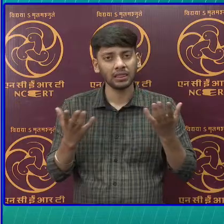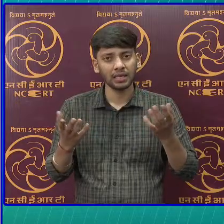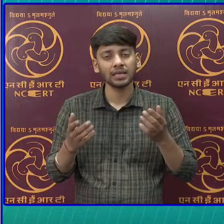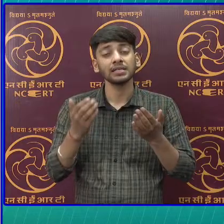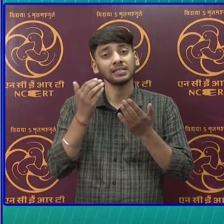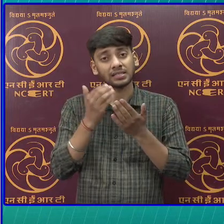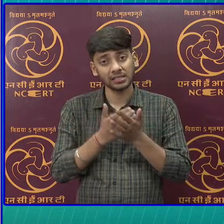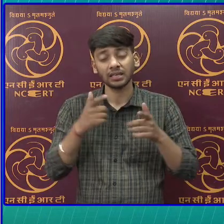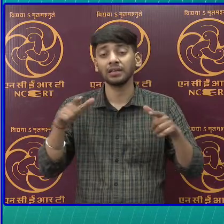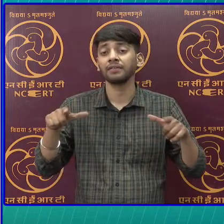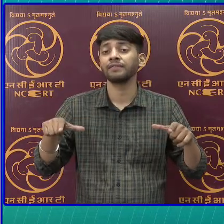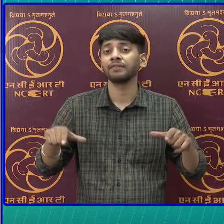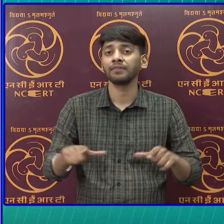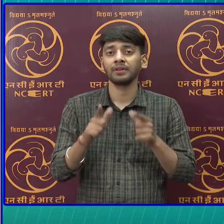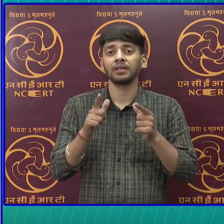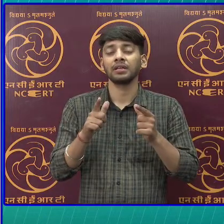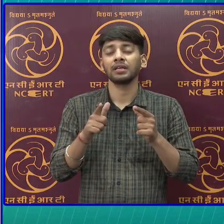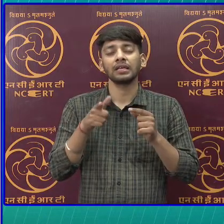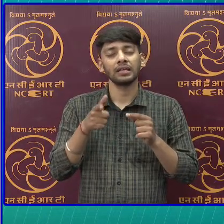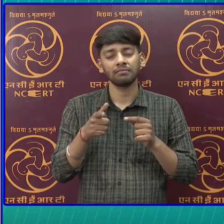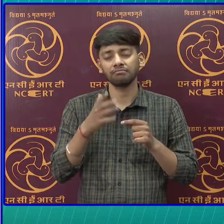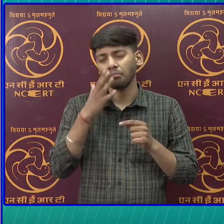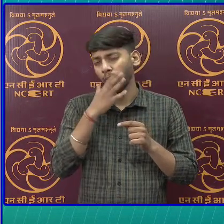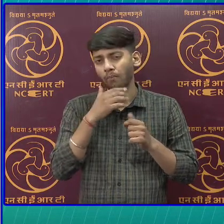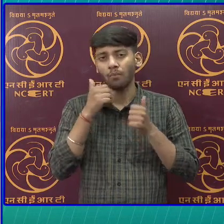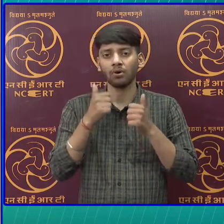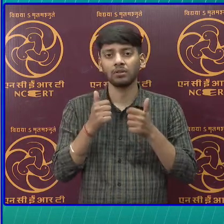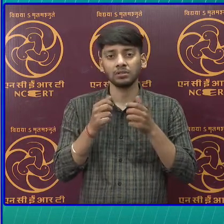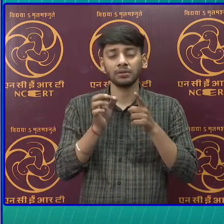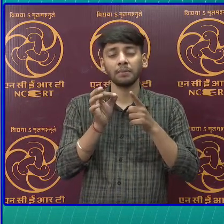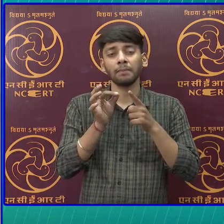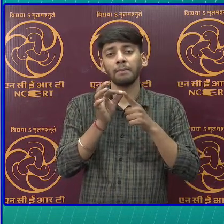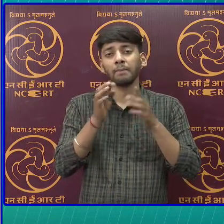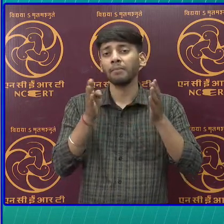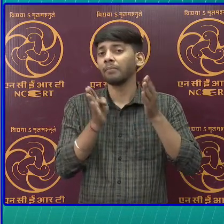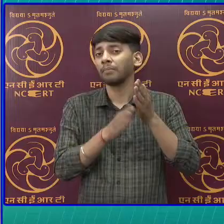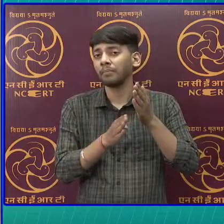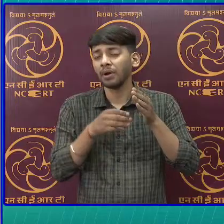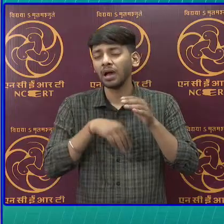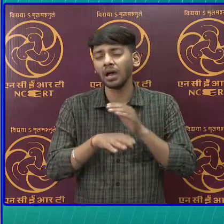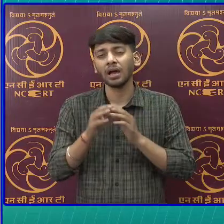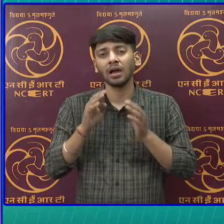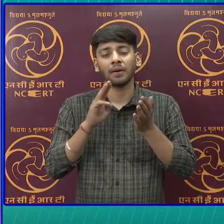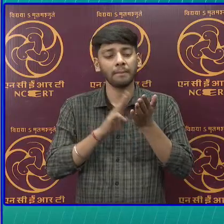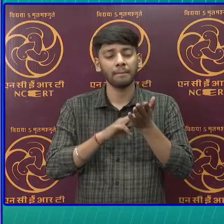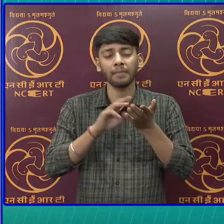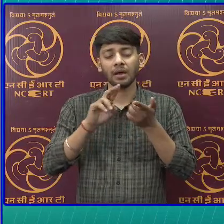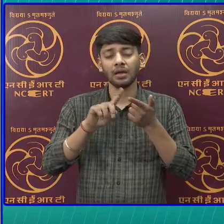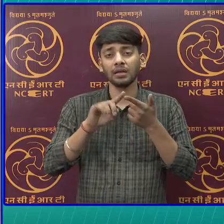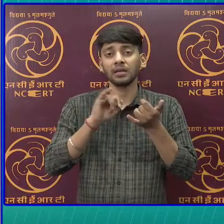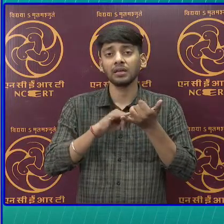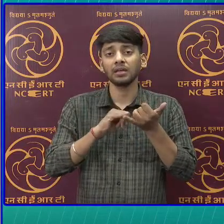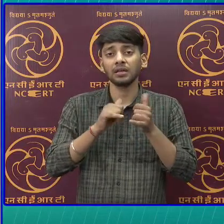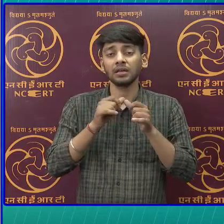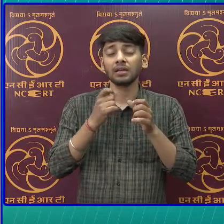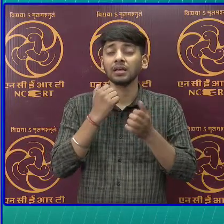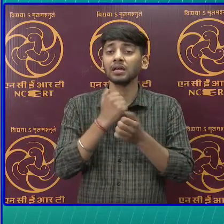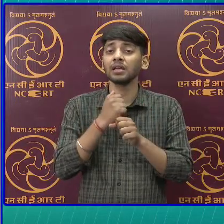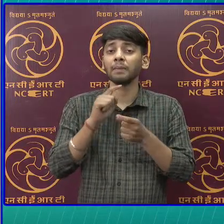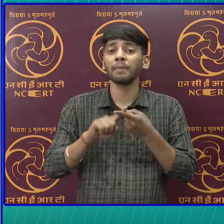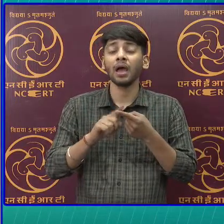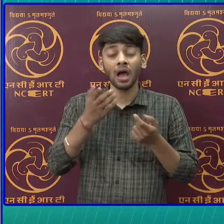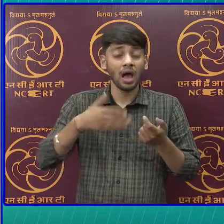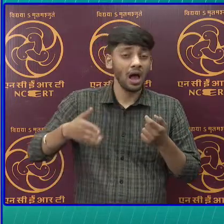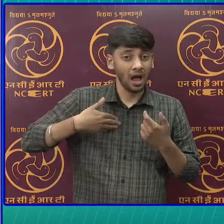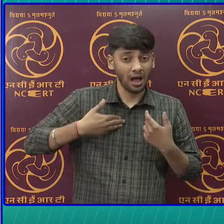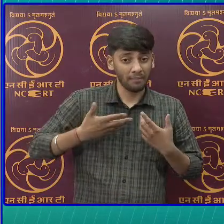save trees. This is really wonderful, ma'am. And in this poem, the poet is conveying the message that we should conserve and